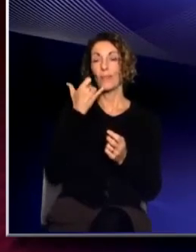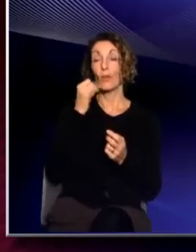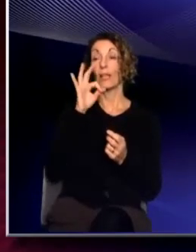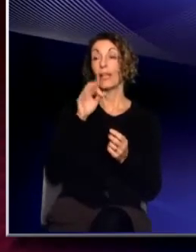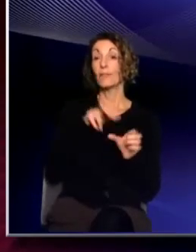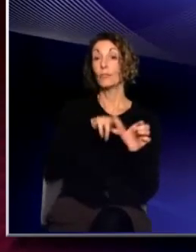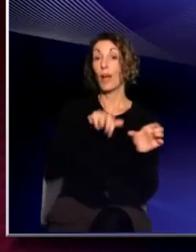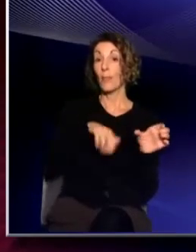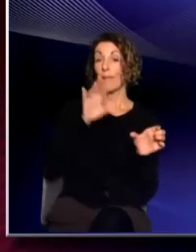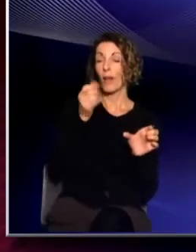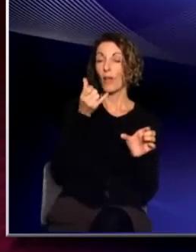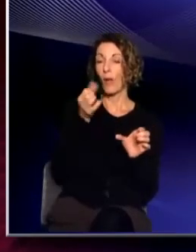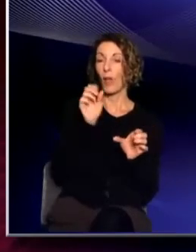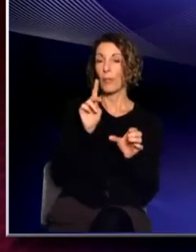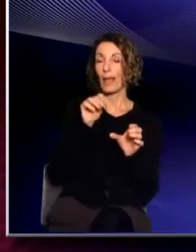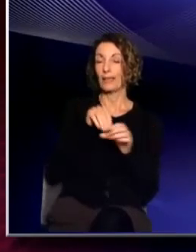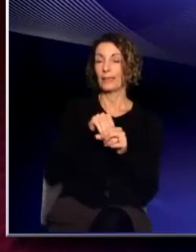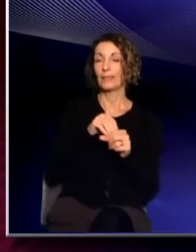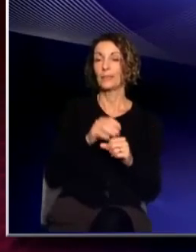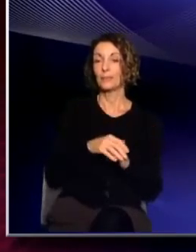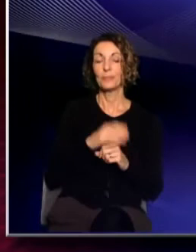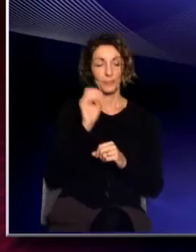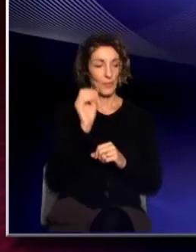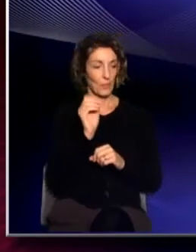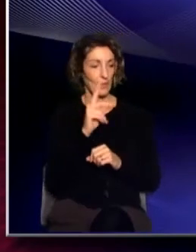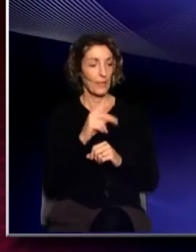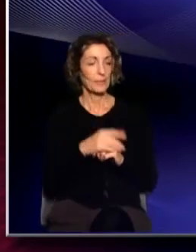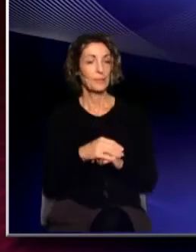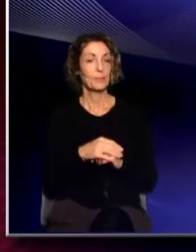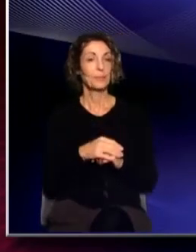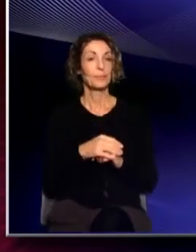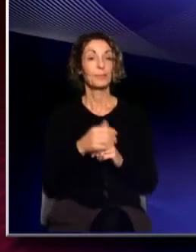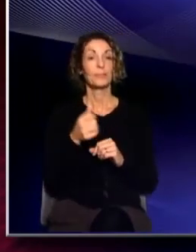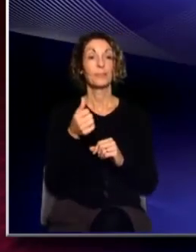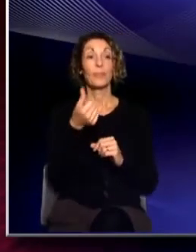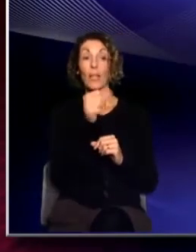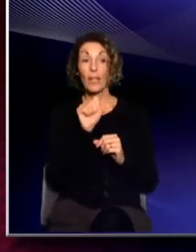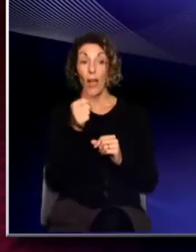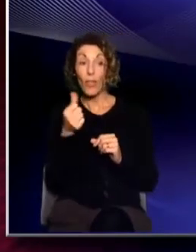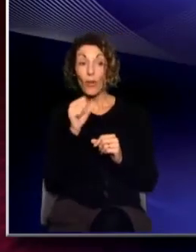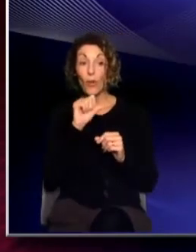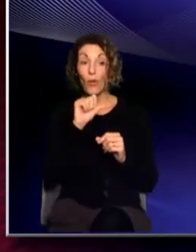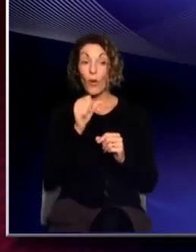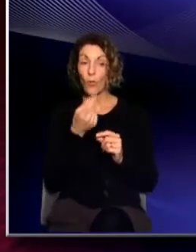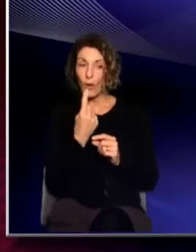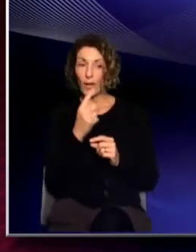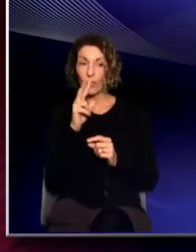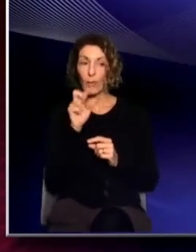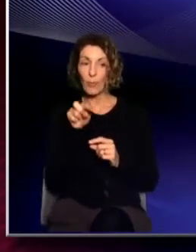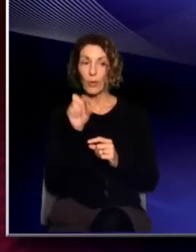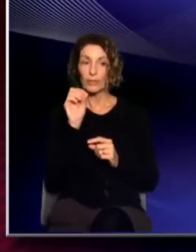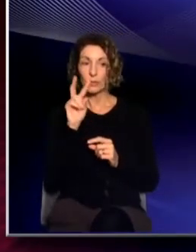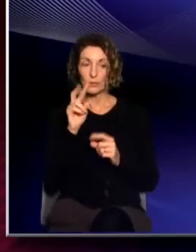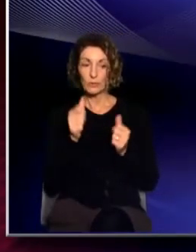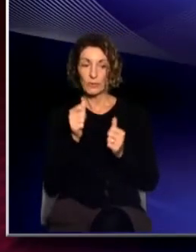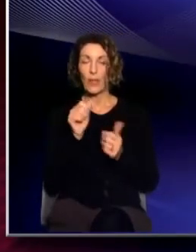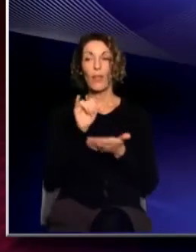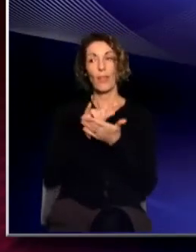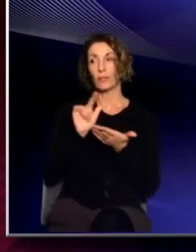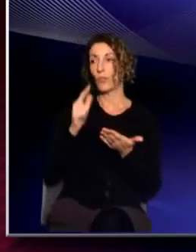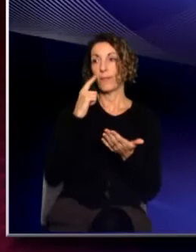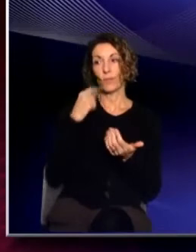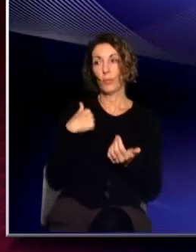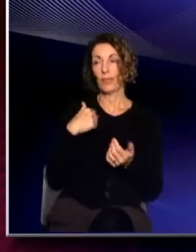off, I'll call right back in. Okay. Any others, or is that just 3.02? That's it for